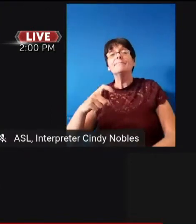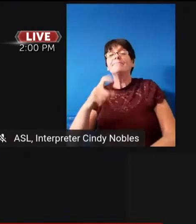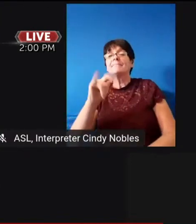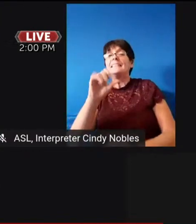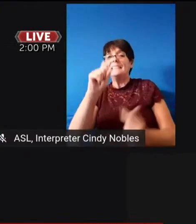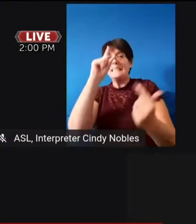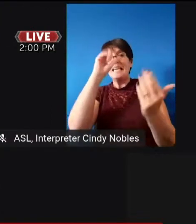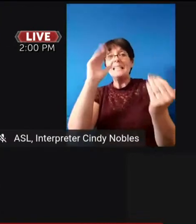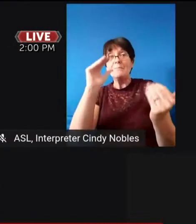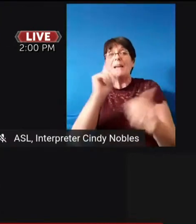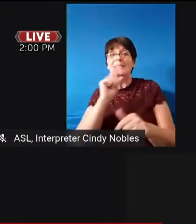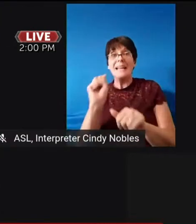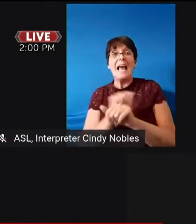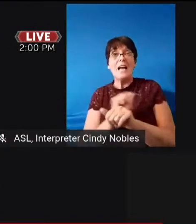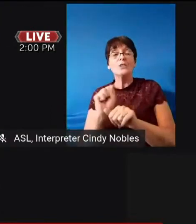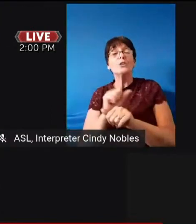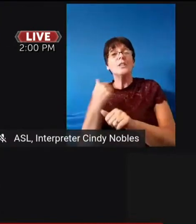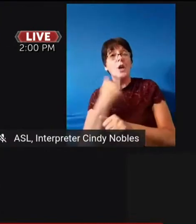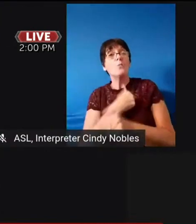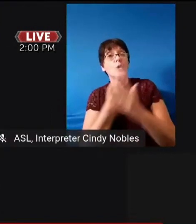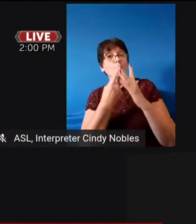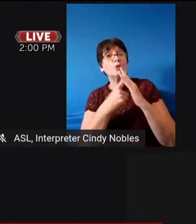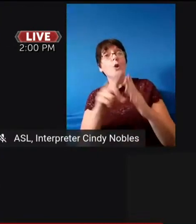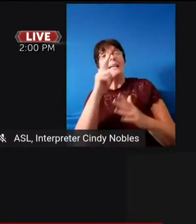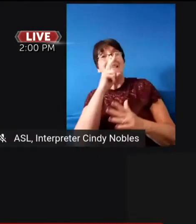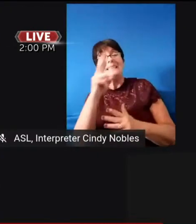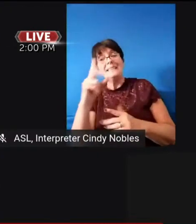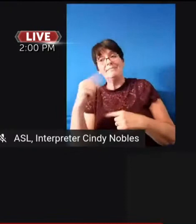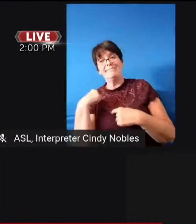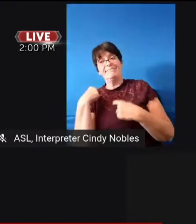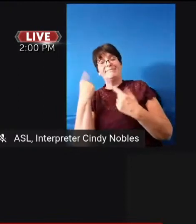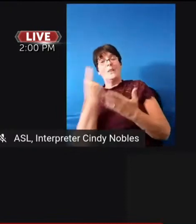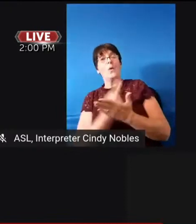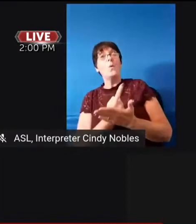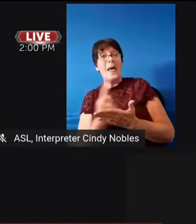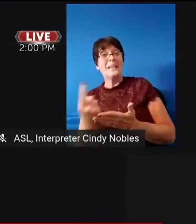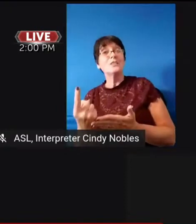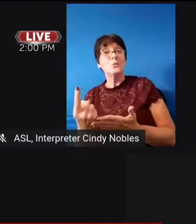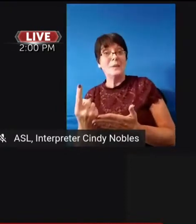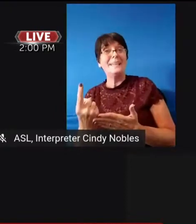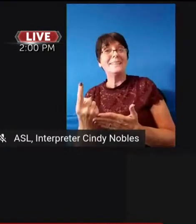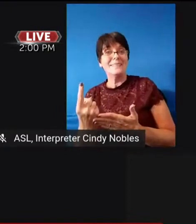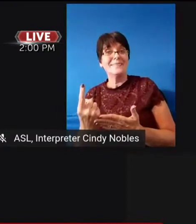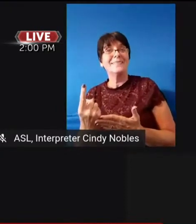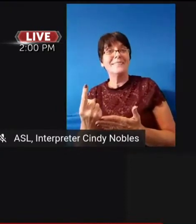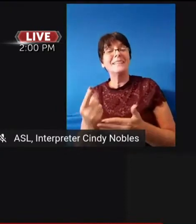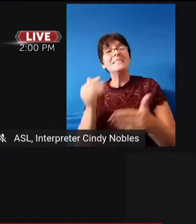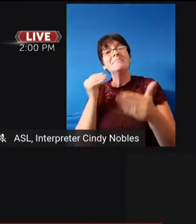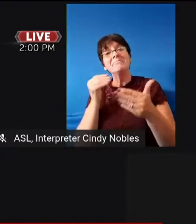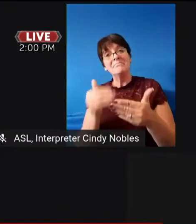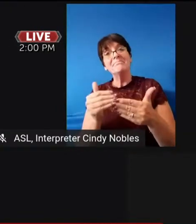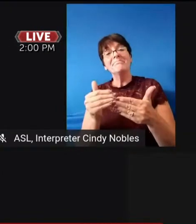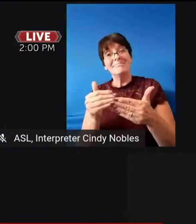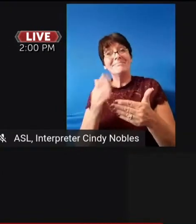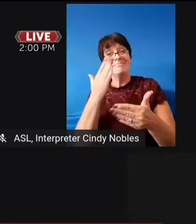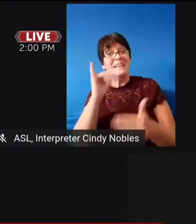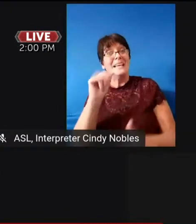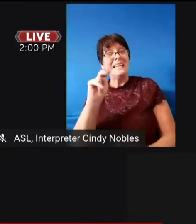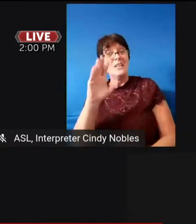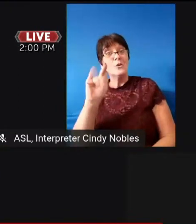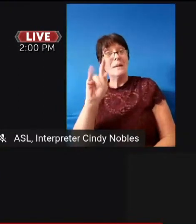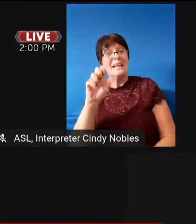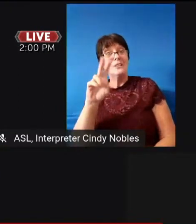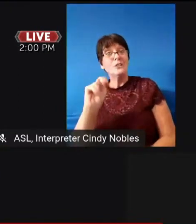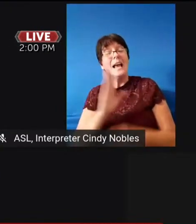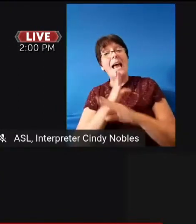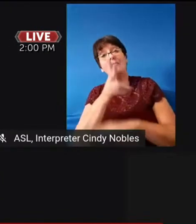expected, actually, that we're starting to see these over the last week. That is, nearly an incubation period after you might